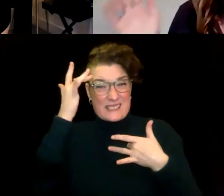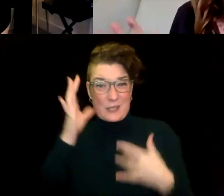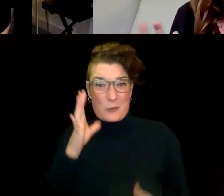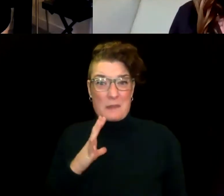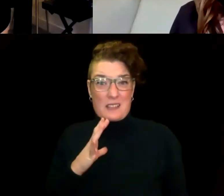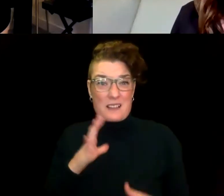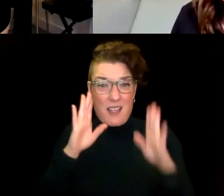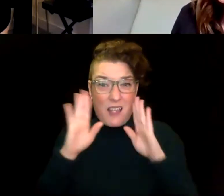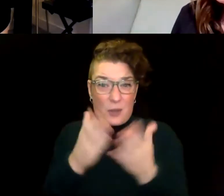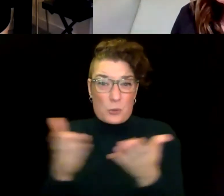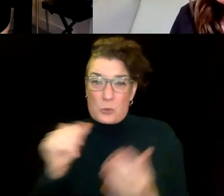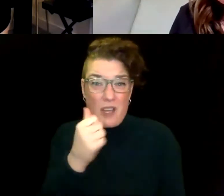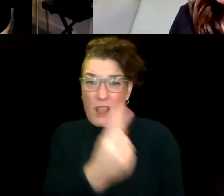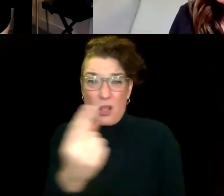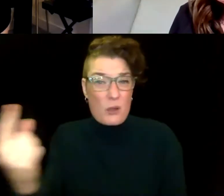not alone.